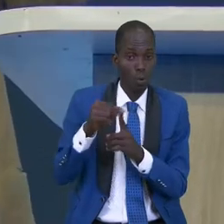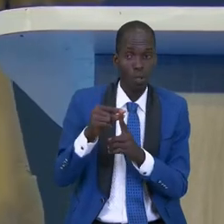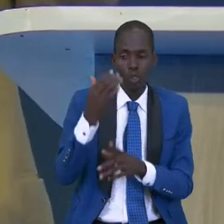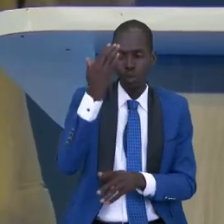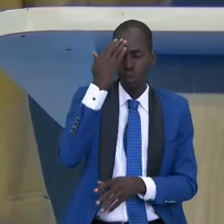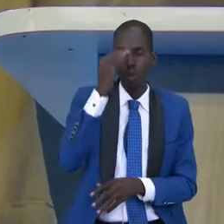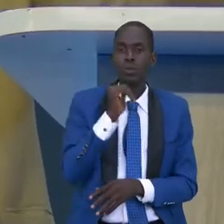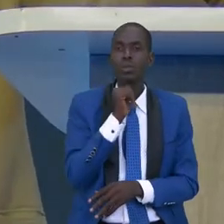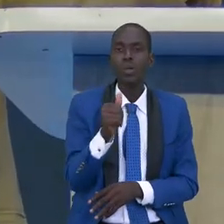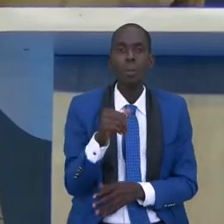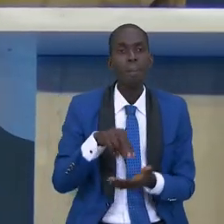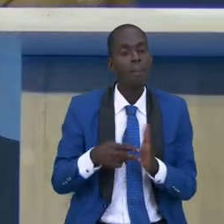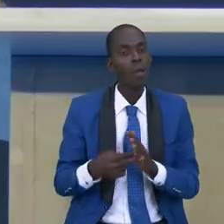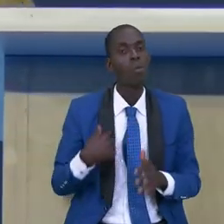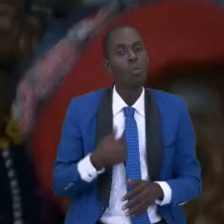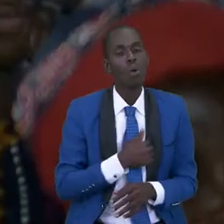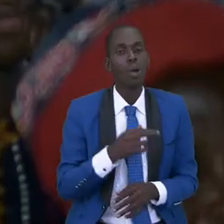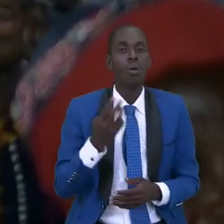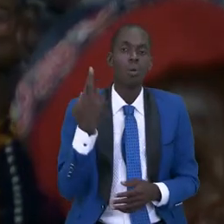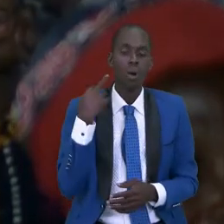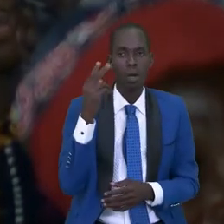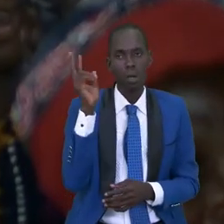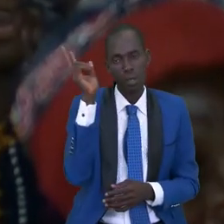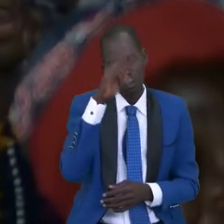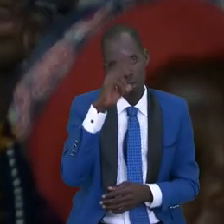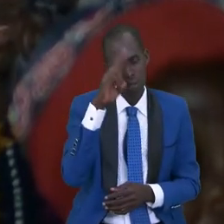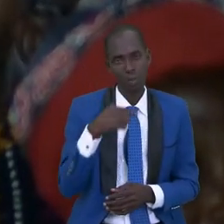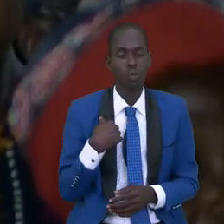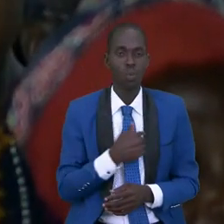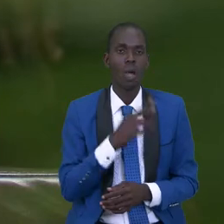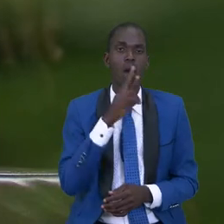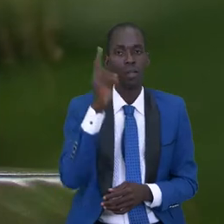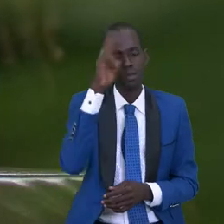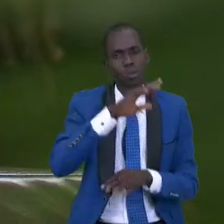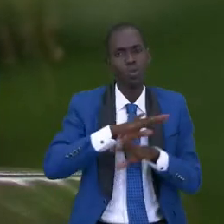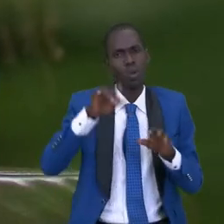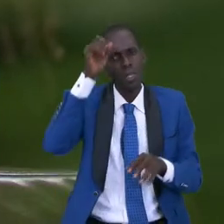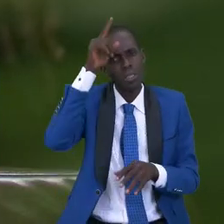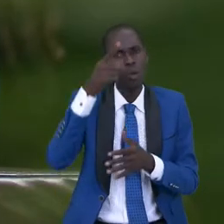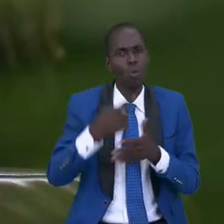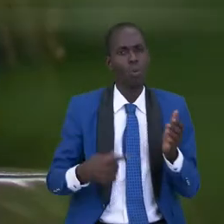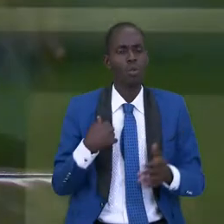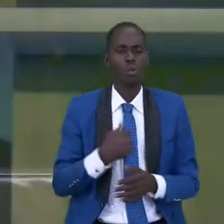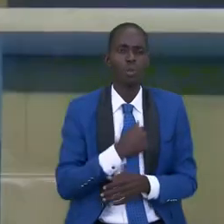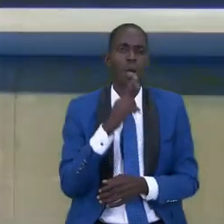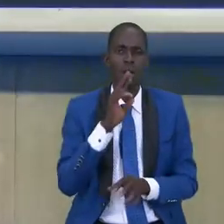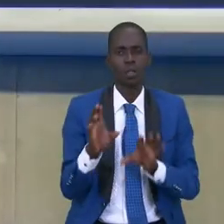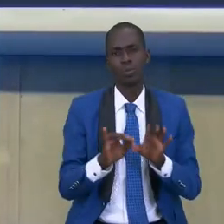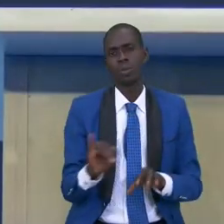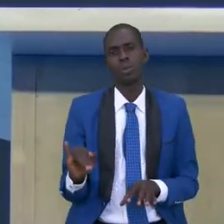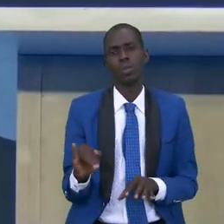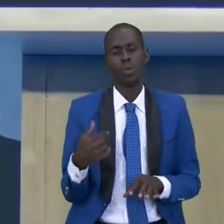means we're ignorant. We didn't understand what we're doing. We didn't understand